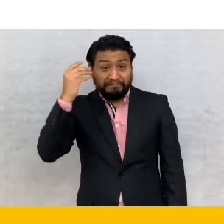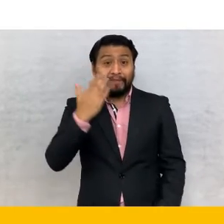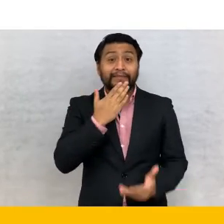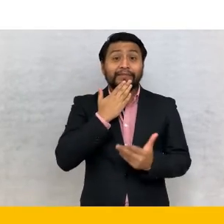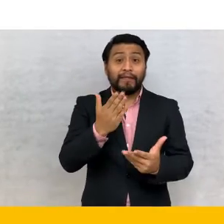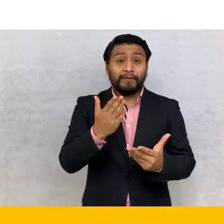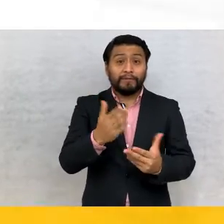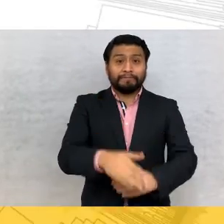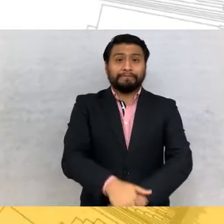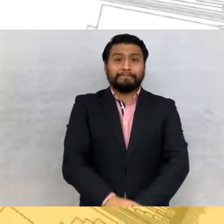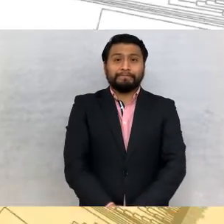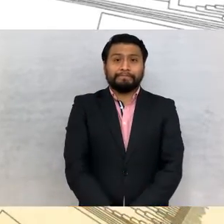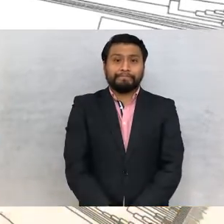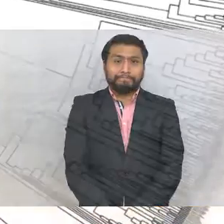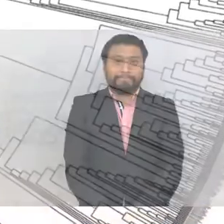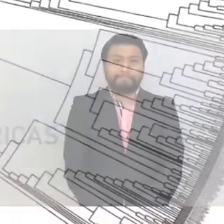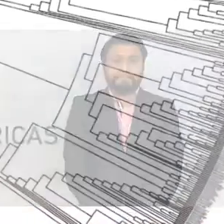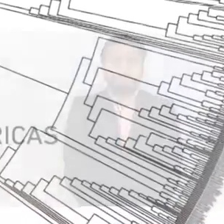Thank you.